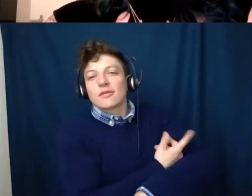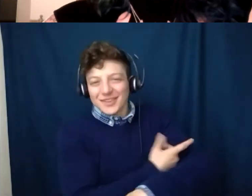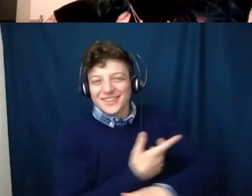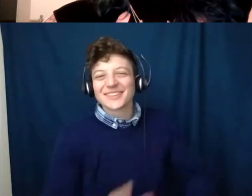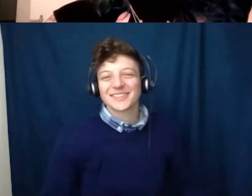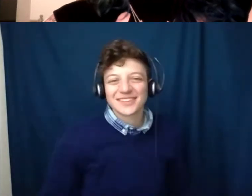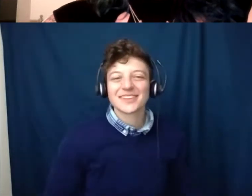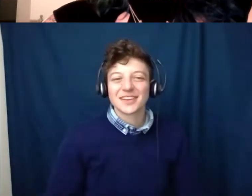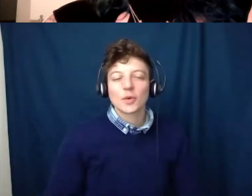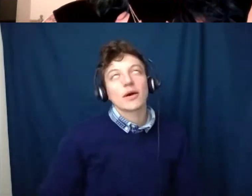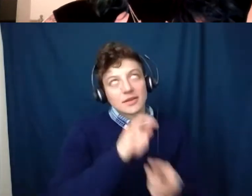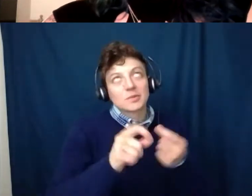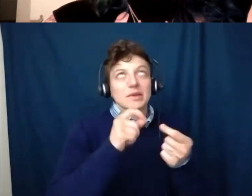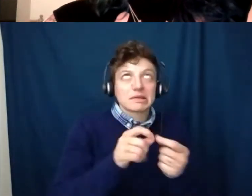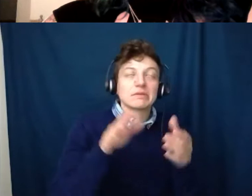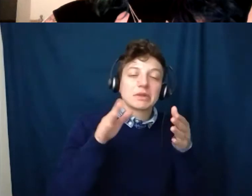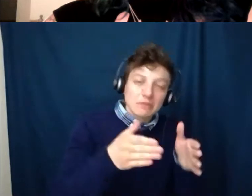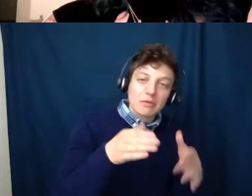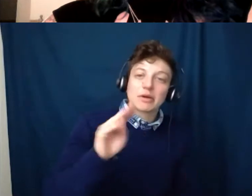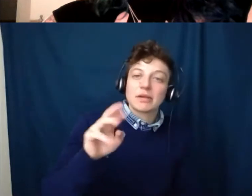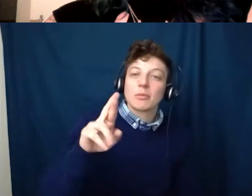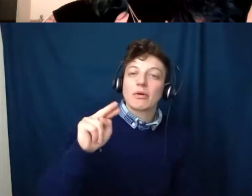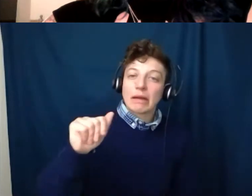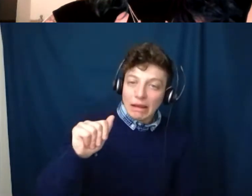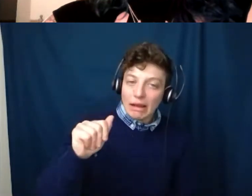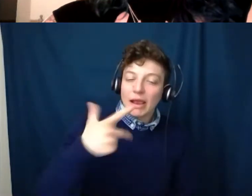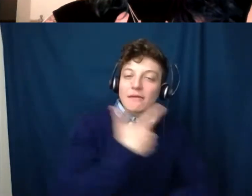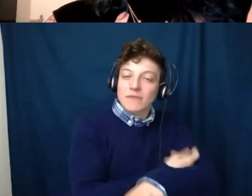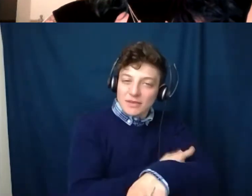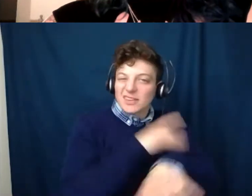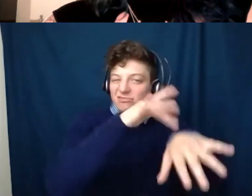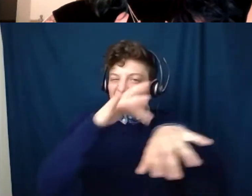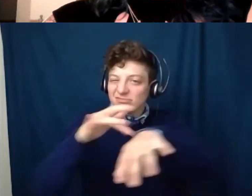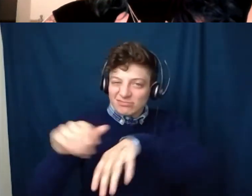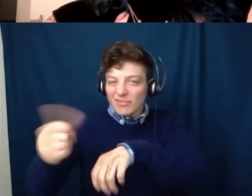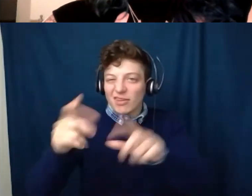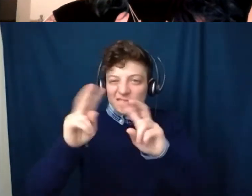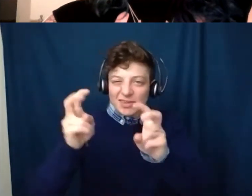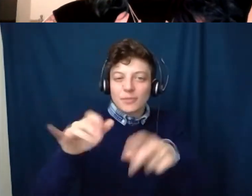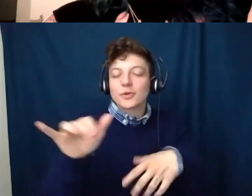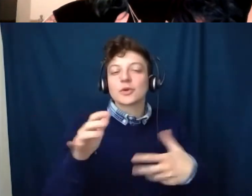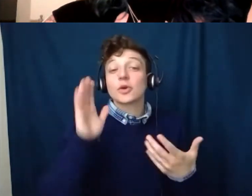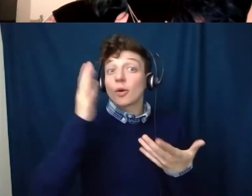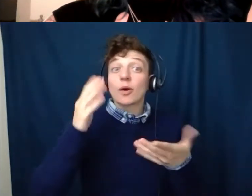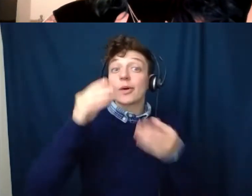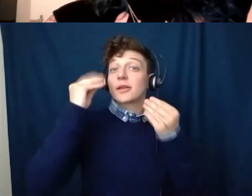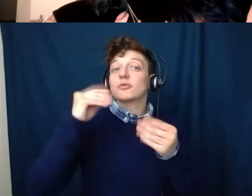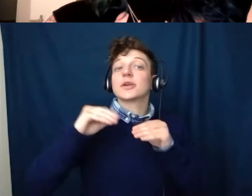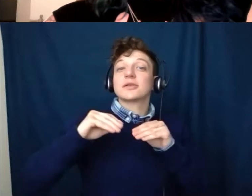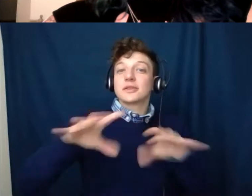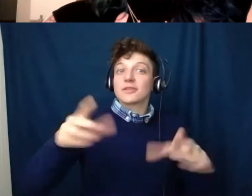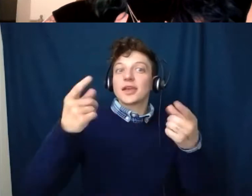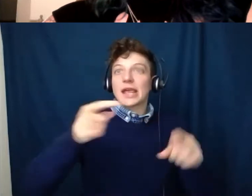So we'll specifically probably focus on mRNA vaccines, but we'll touch on some other stuff as well. We'll keep that, we'll send you information about that when we